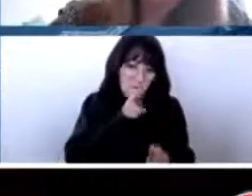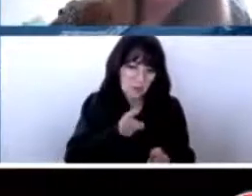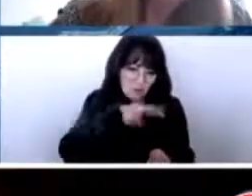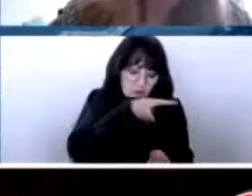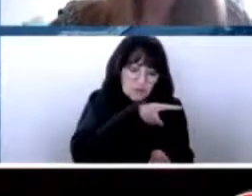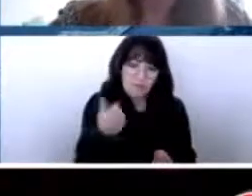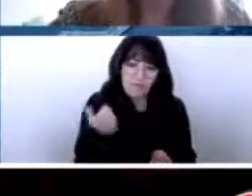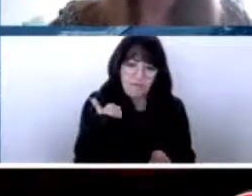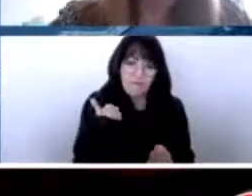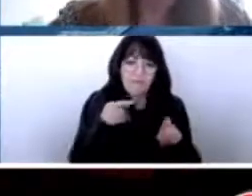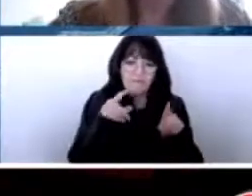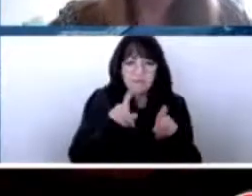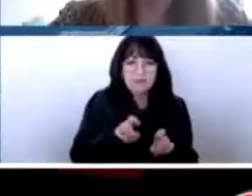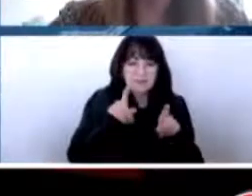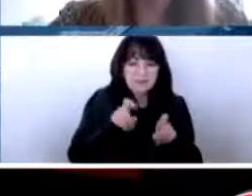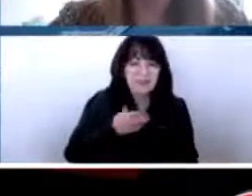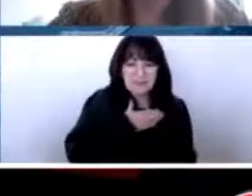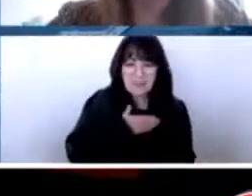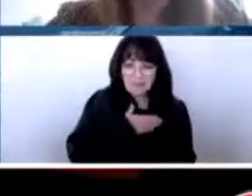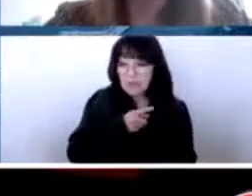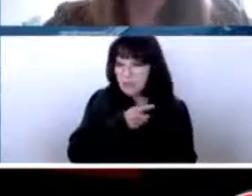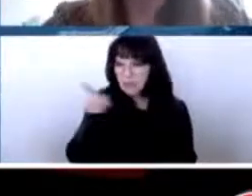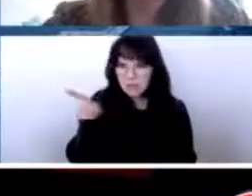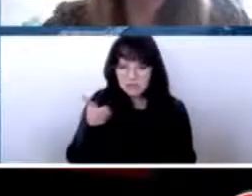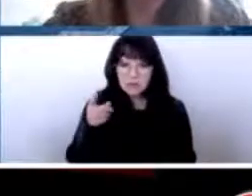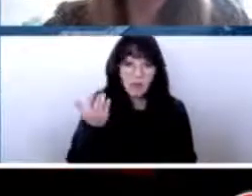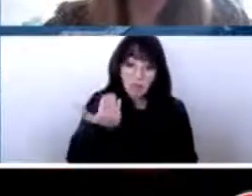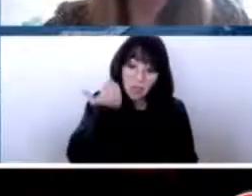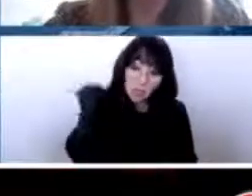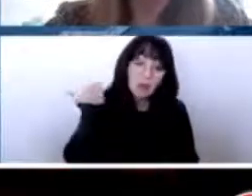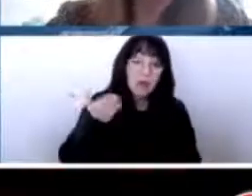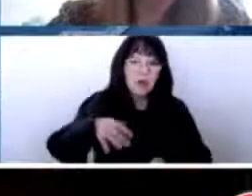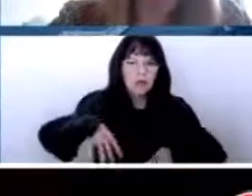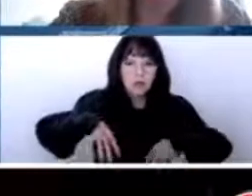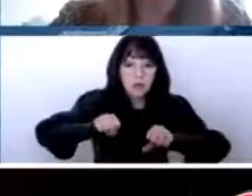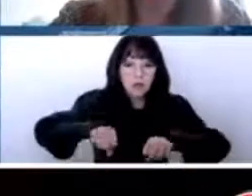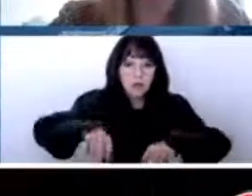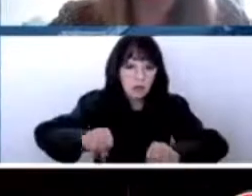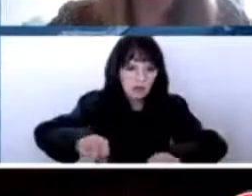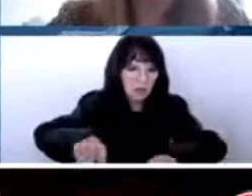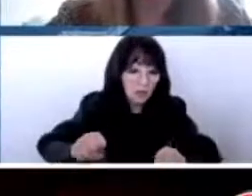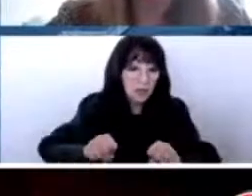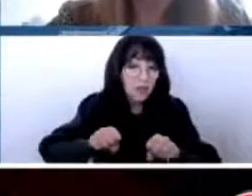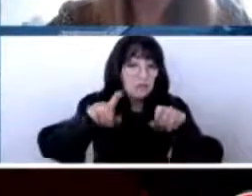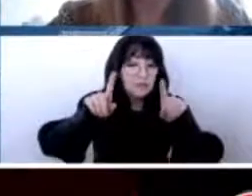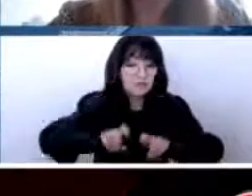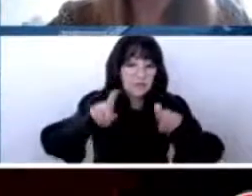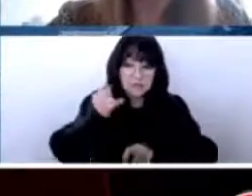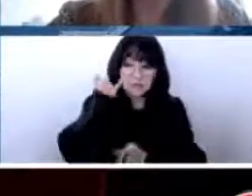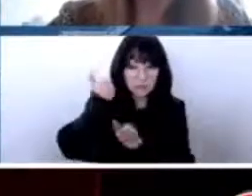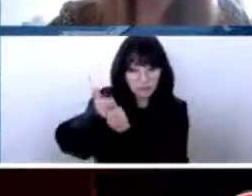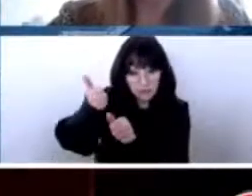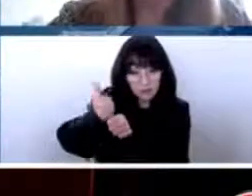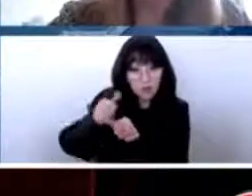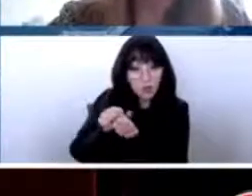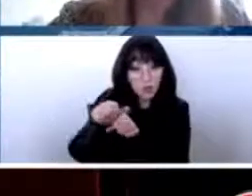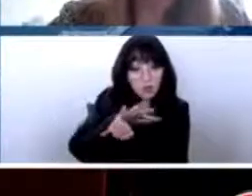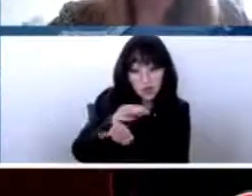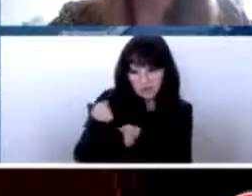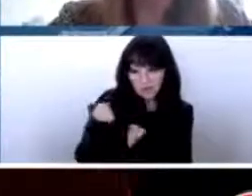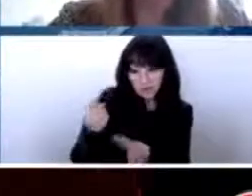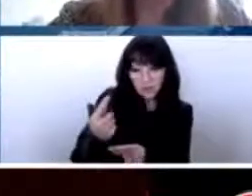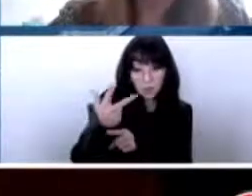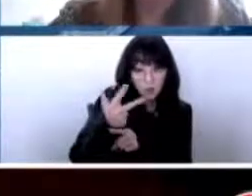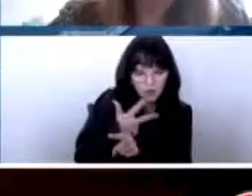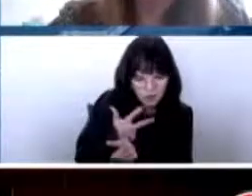So please don't use a test if you've been positive in the last 3 months, or if you've been vaccinated